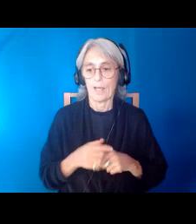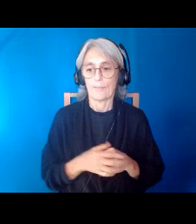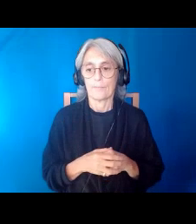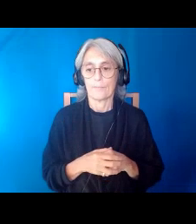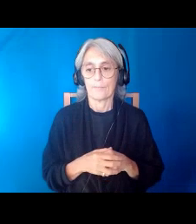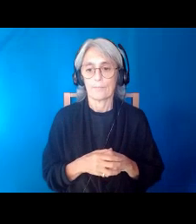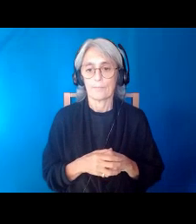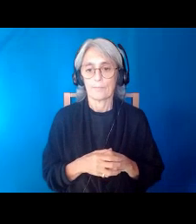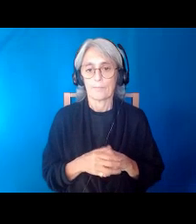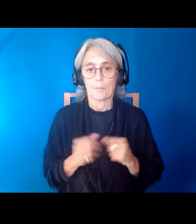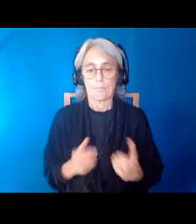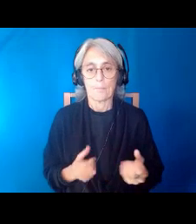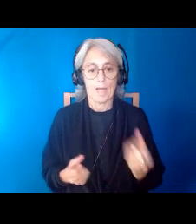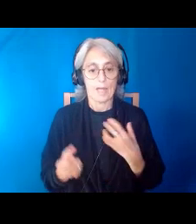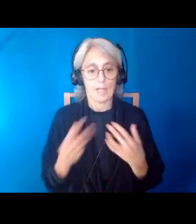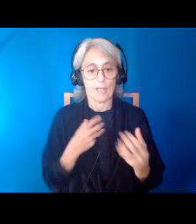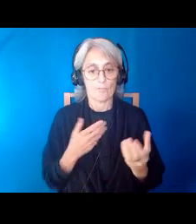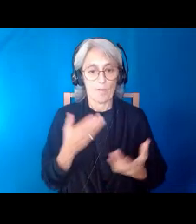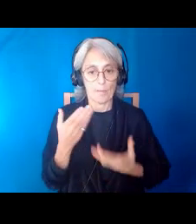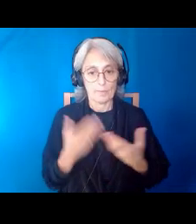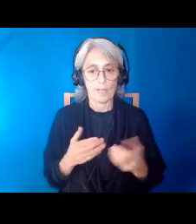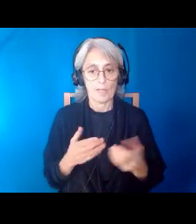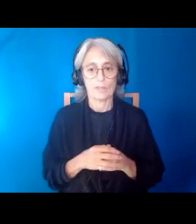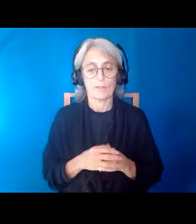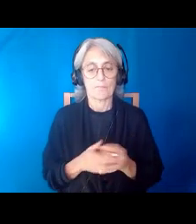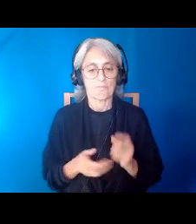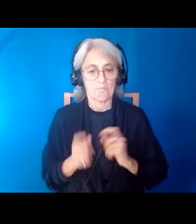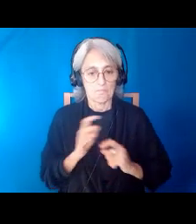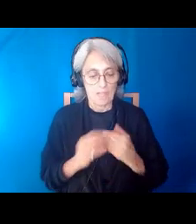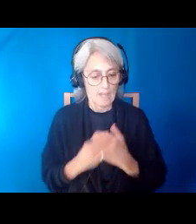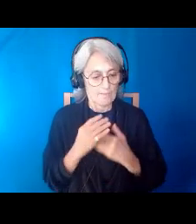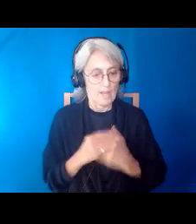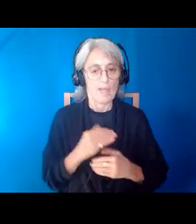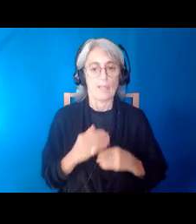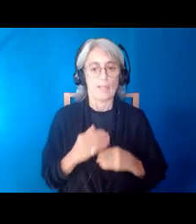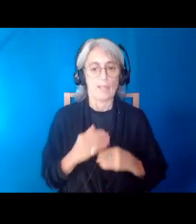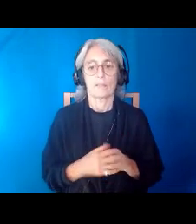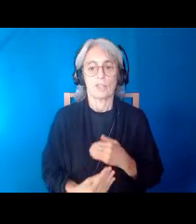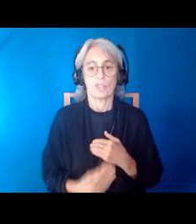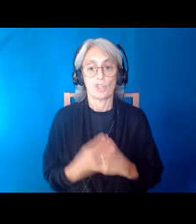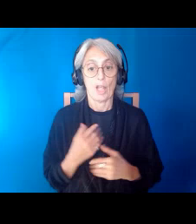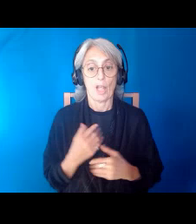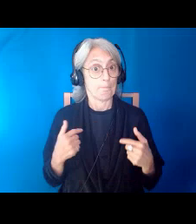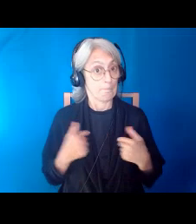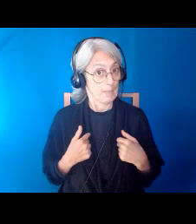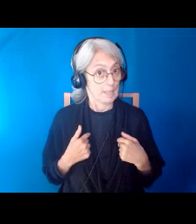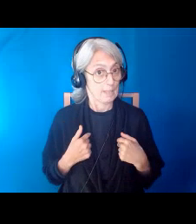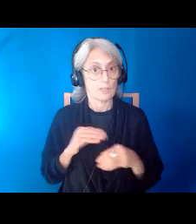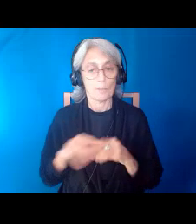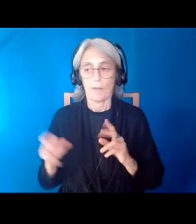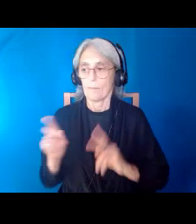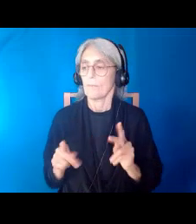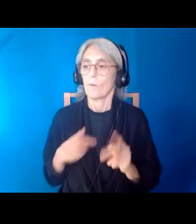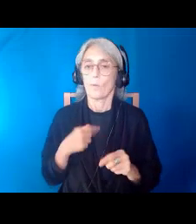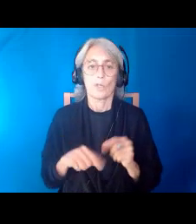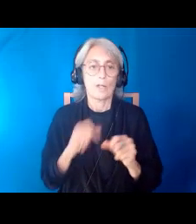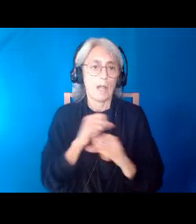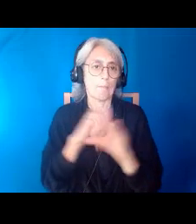countless recommendations, your generous advice have shaped me and others in ways that we could not have